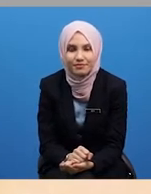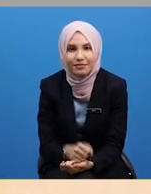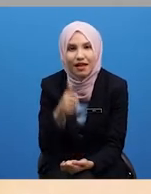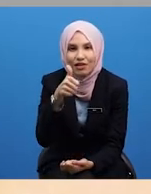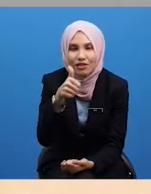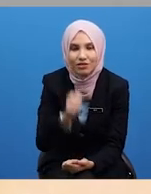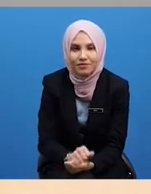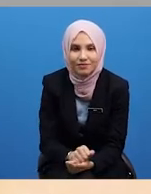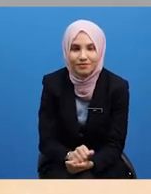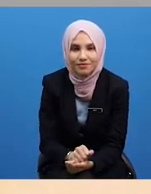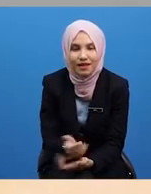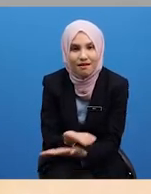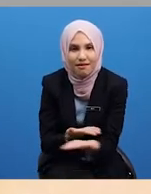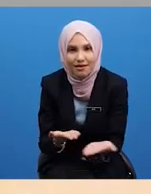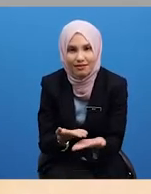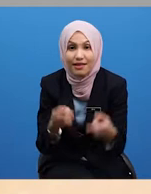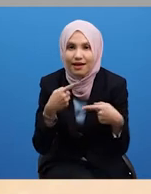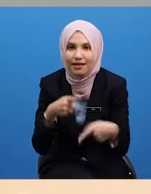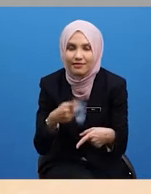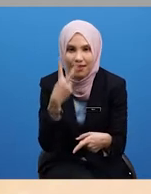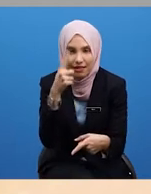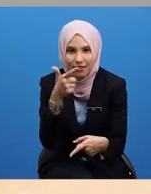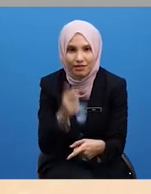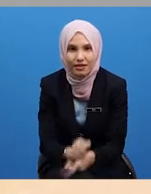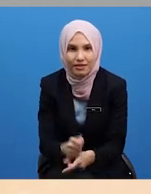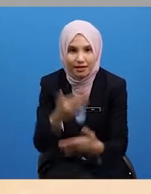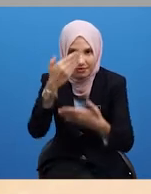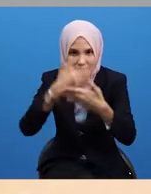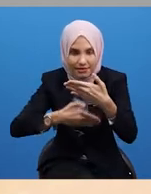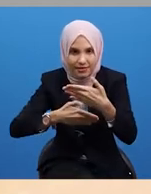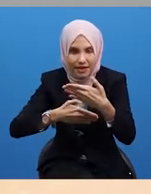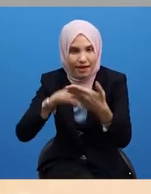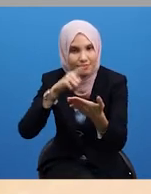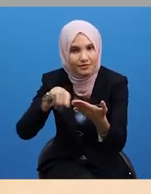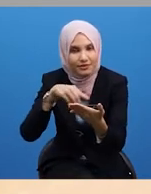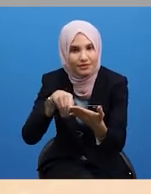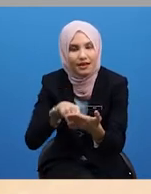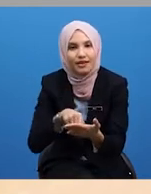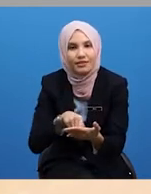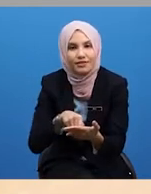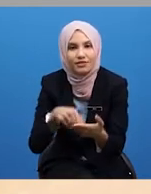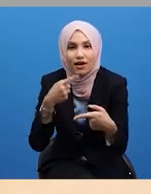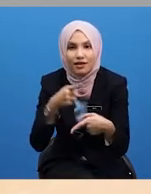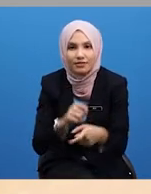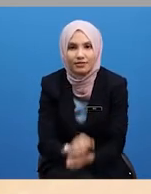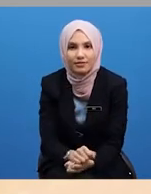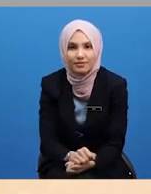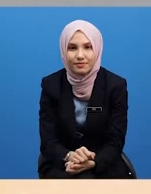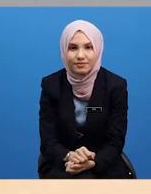Good. Now here are the answers. Look at the screen and check against your answers.